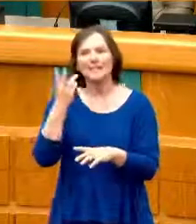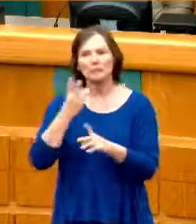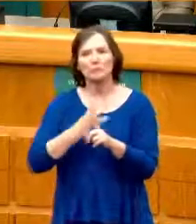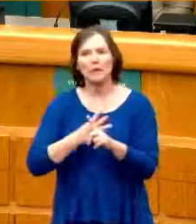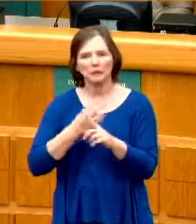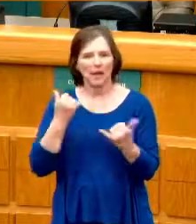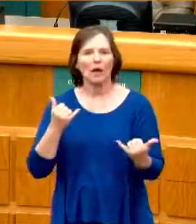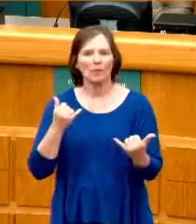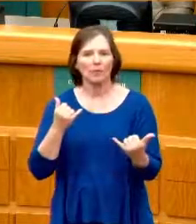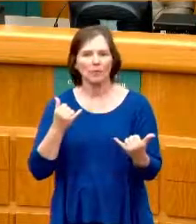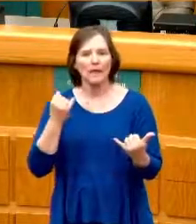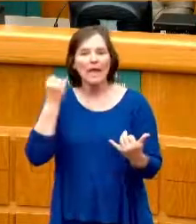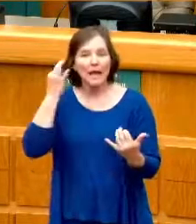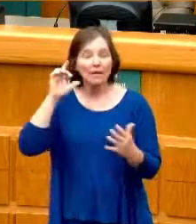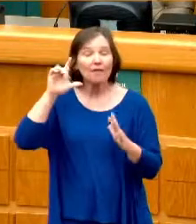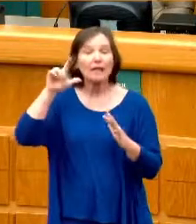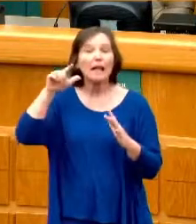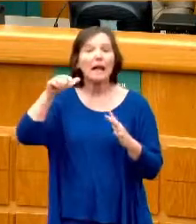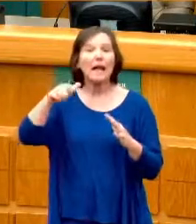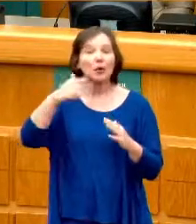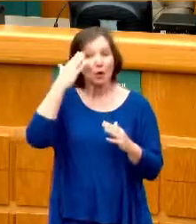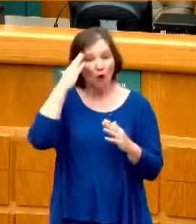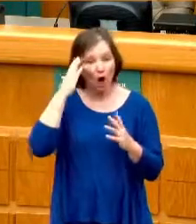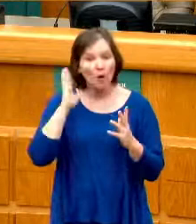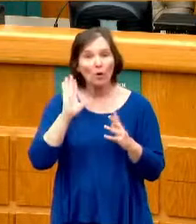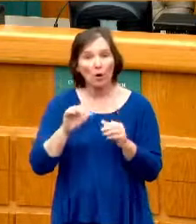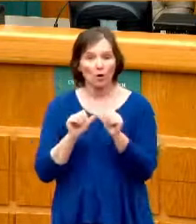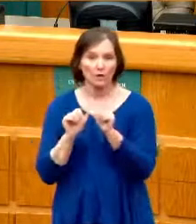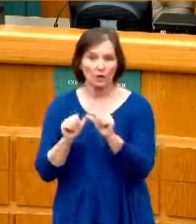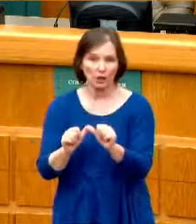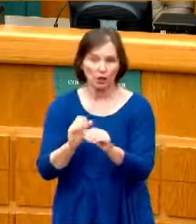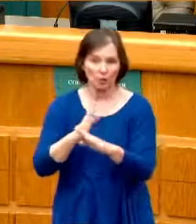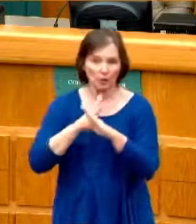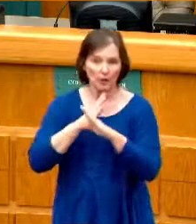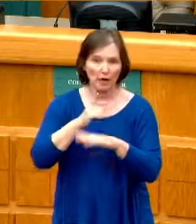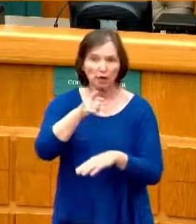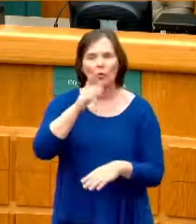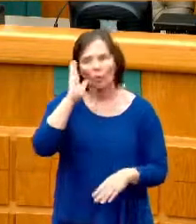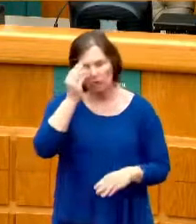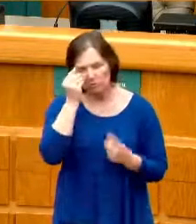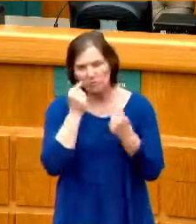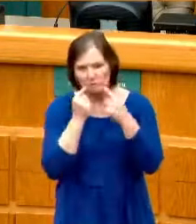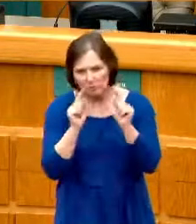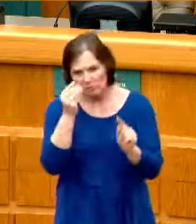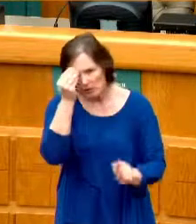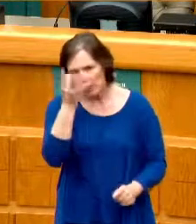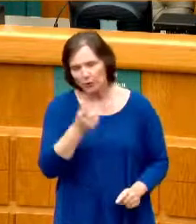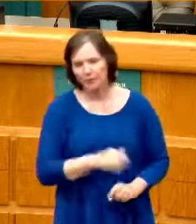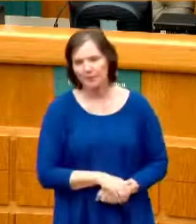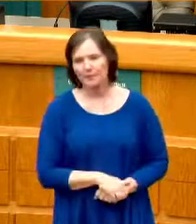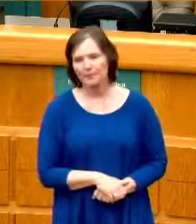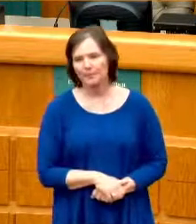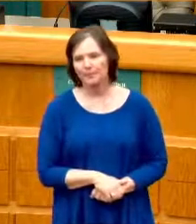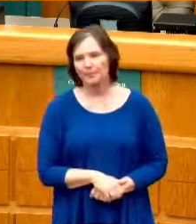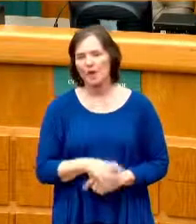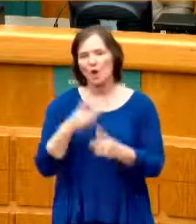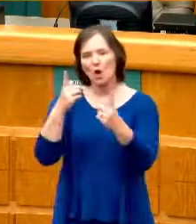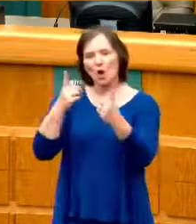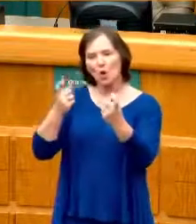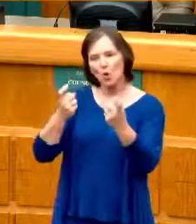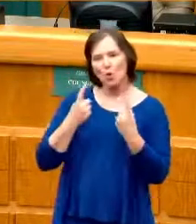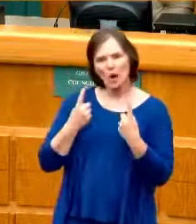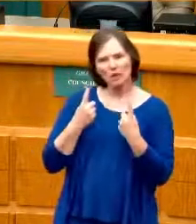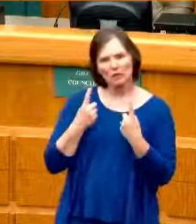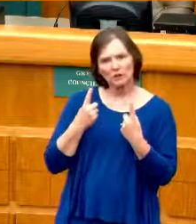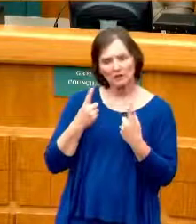you know as well. Do these vaccines protect against the variant? That's the big question. And so what I'm